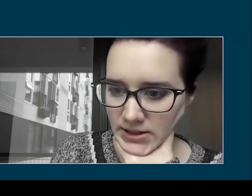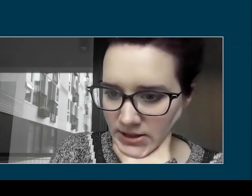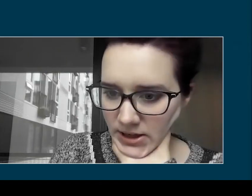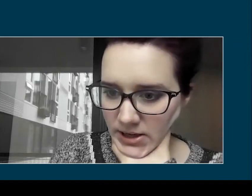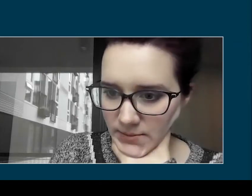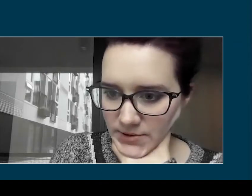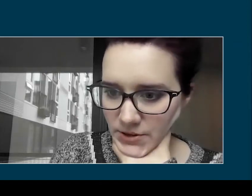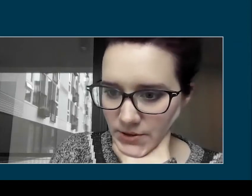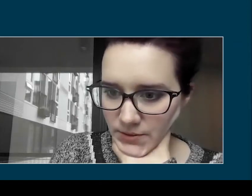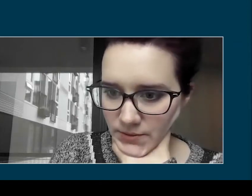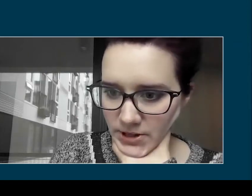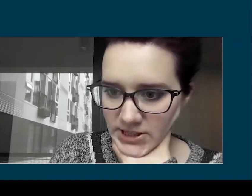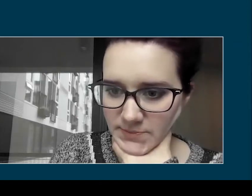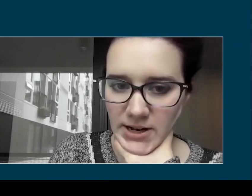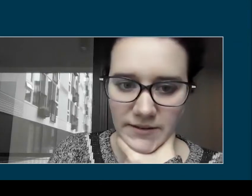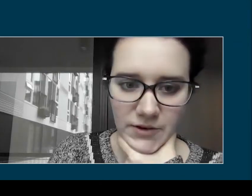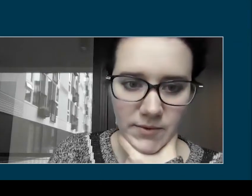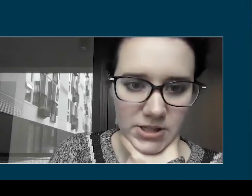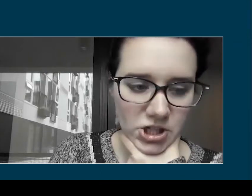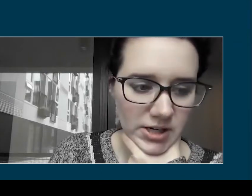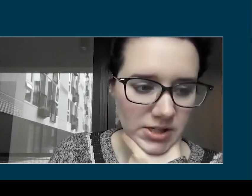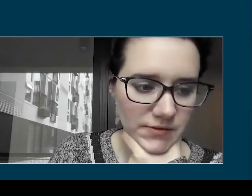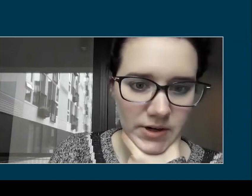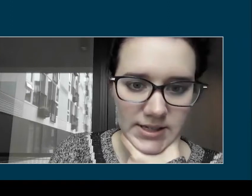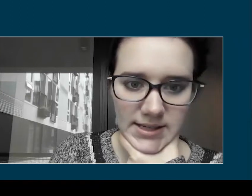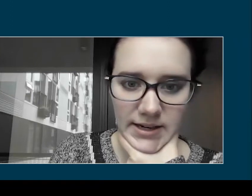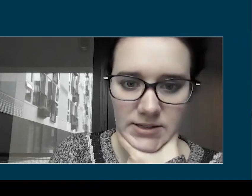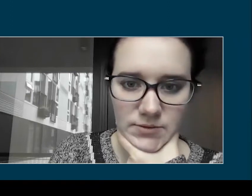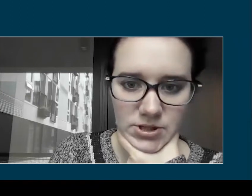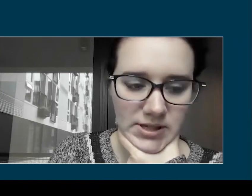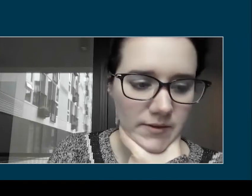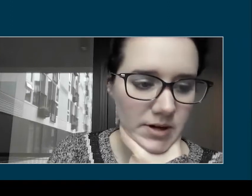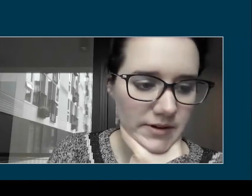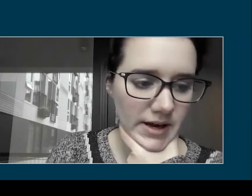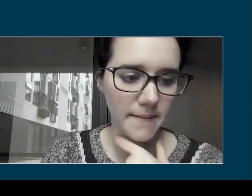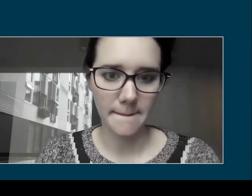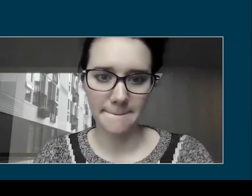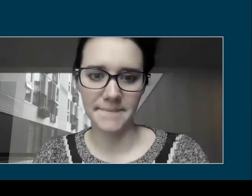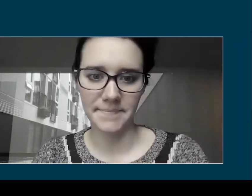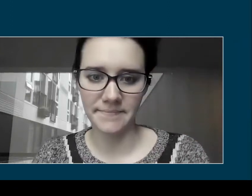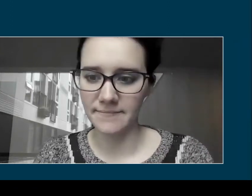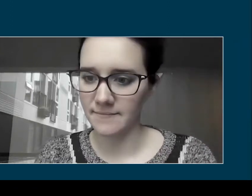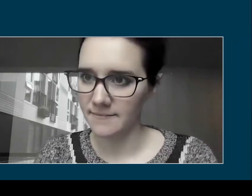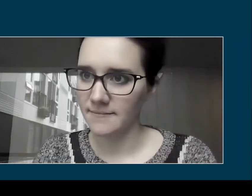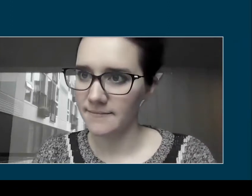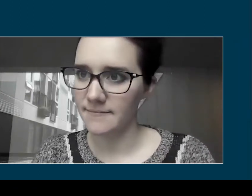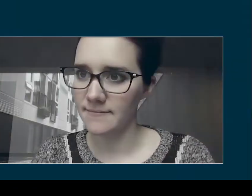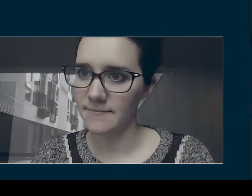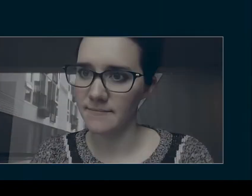signing. So the spotlight view might change for a second. So we'll just give a minute for that. Thank you.